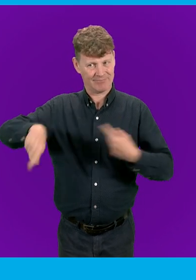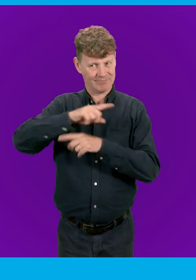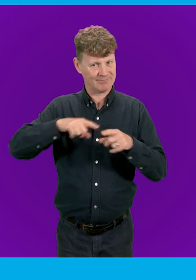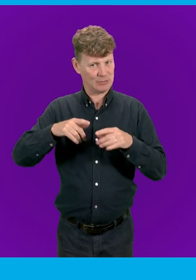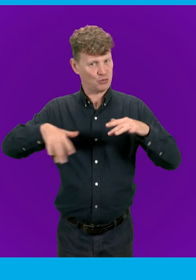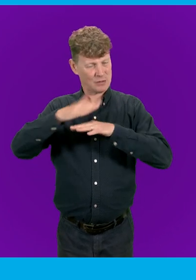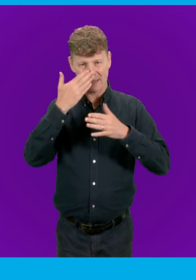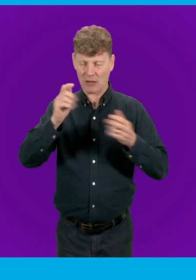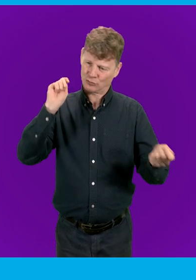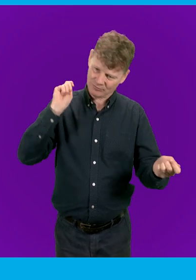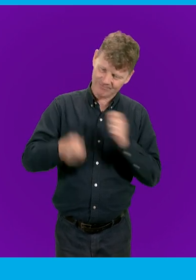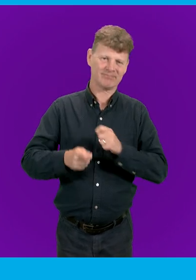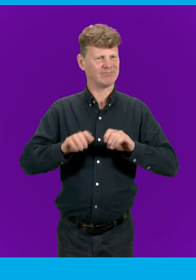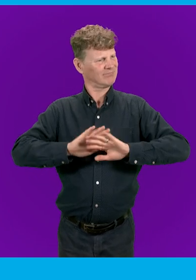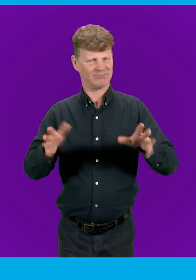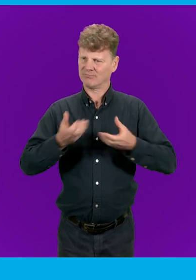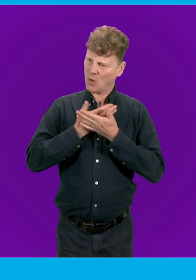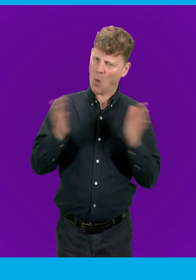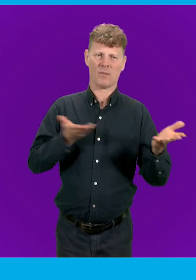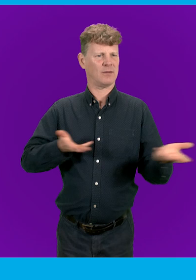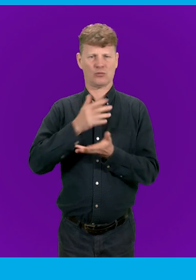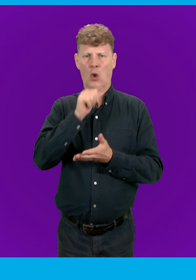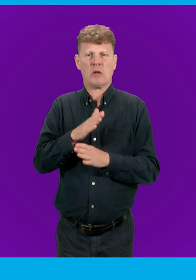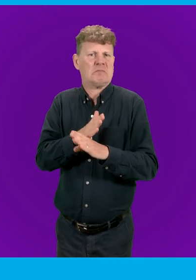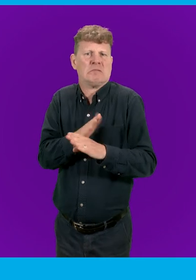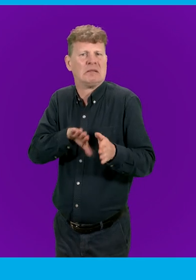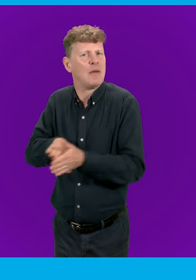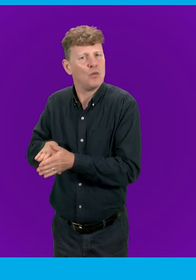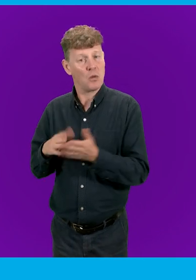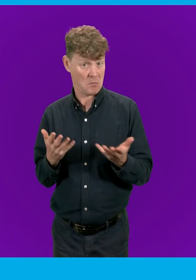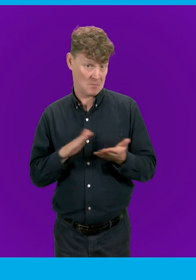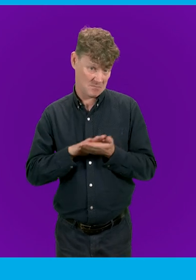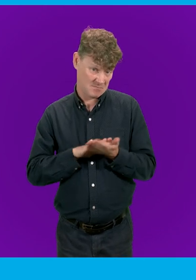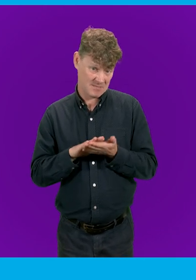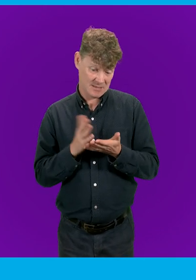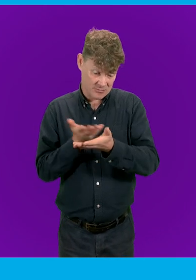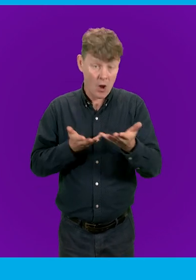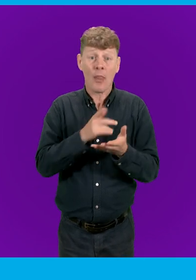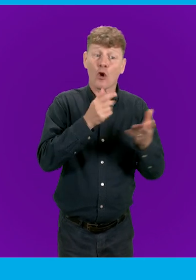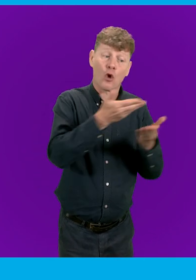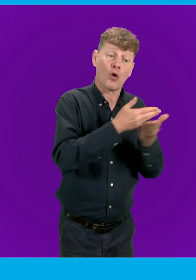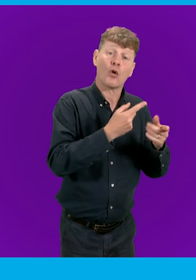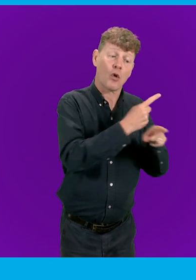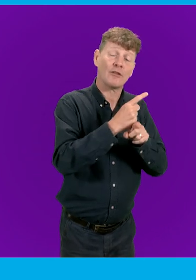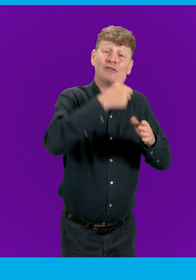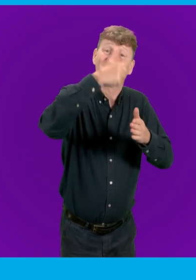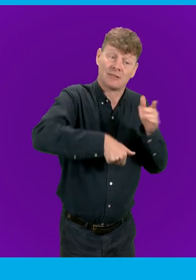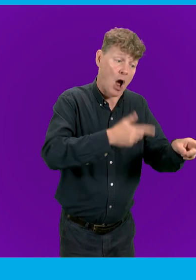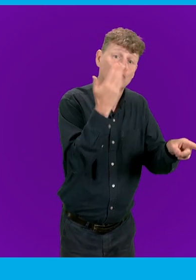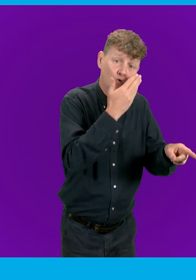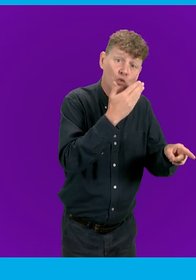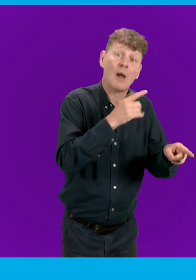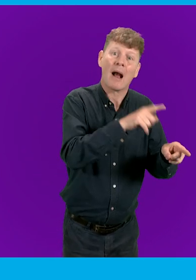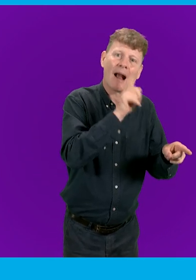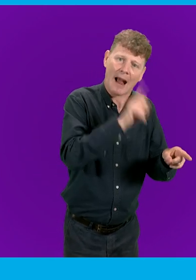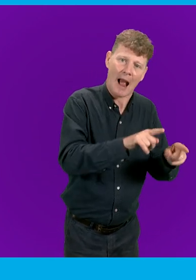everyone can be part of it. Like, it, at the end of the day, the conversations can be started at school, but you can take them away